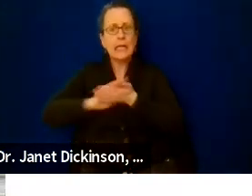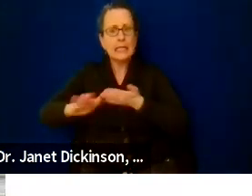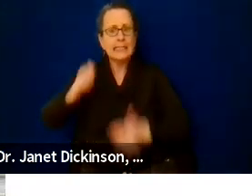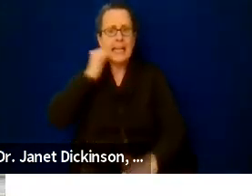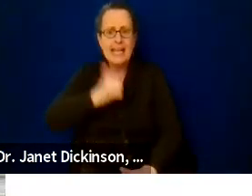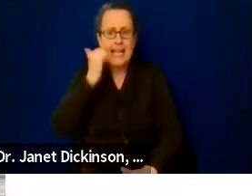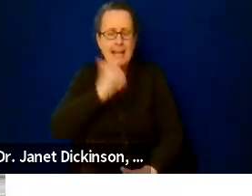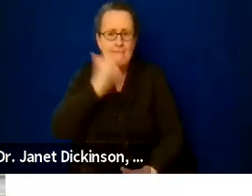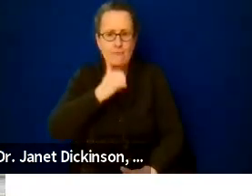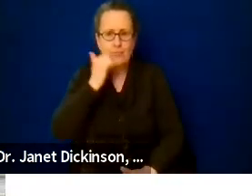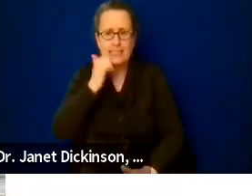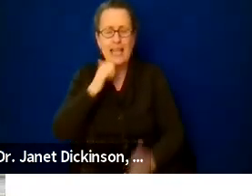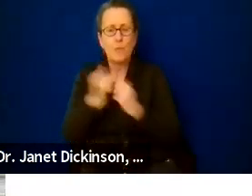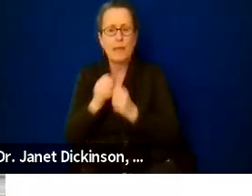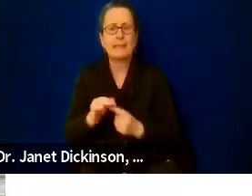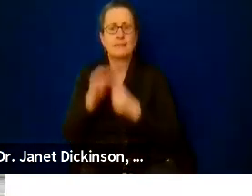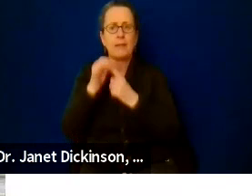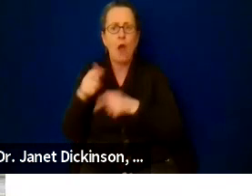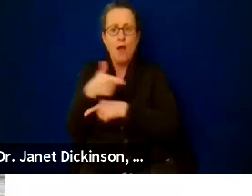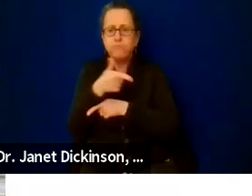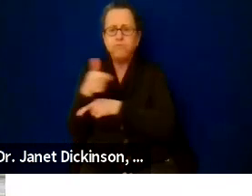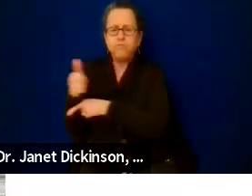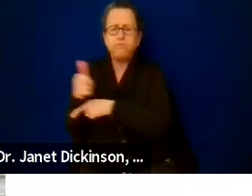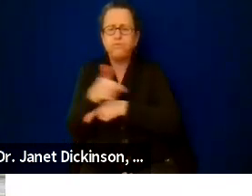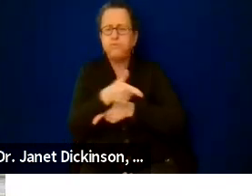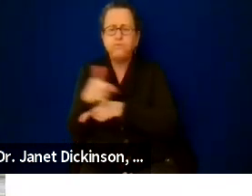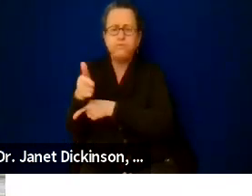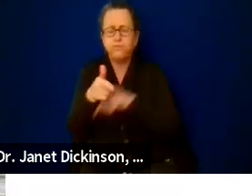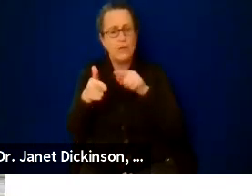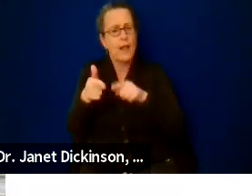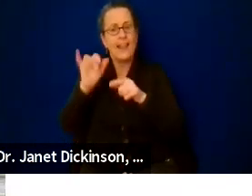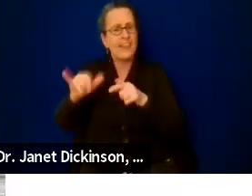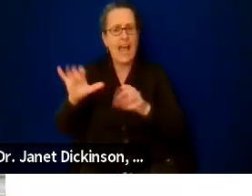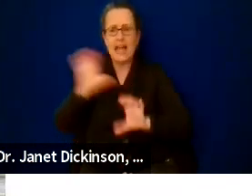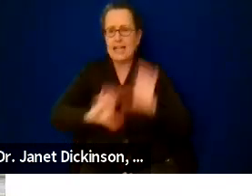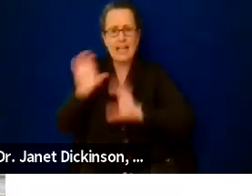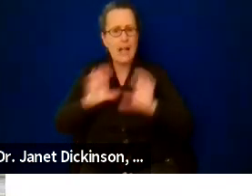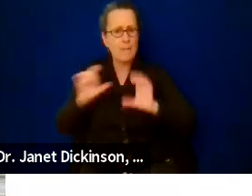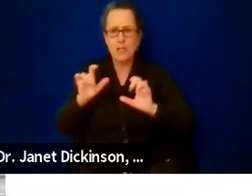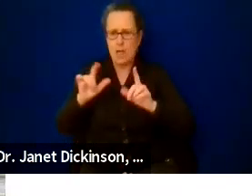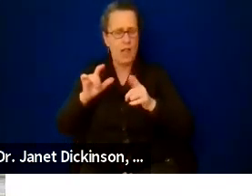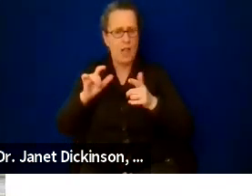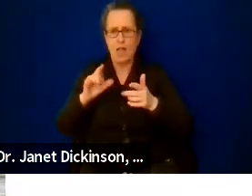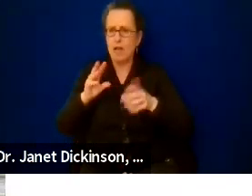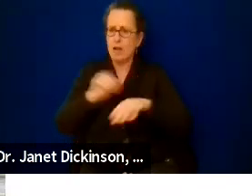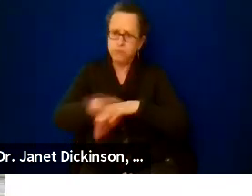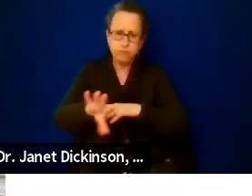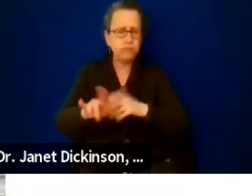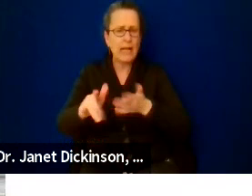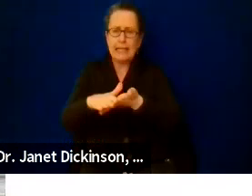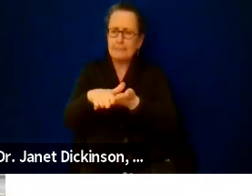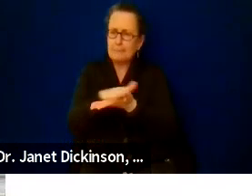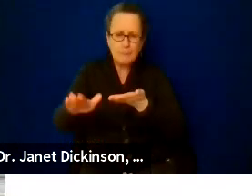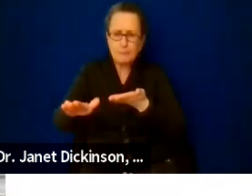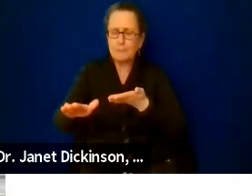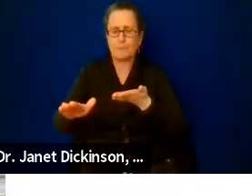the end of the day. And it's a little bit difficult because of the shading here, but this is one of our own Greenfield bus drivers holding his electrostatic